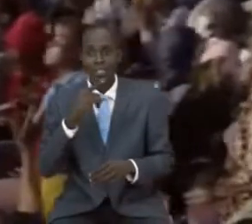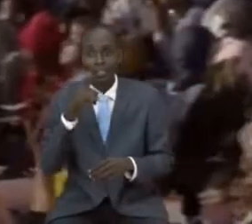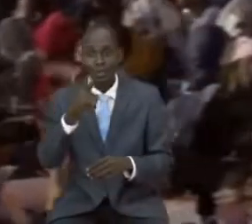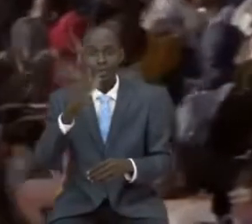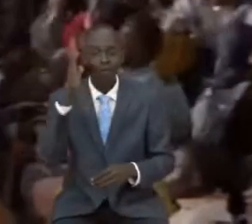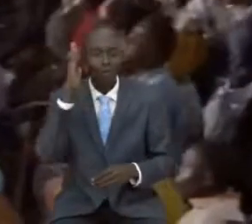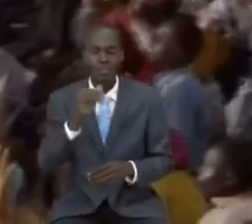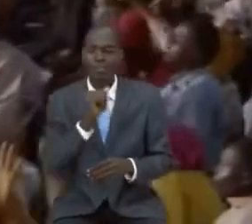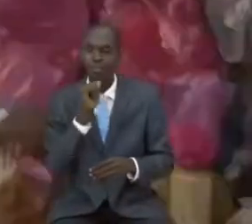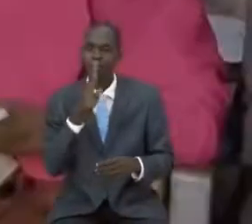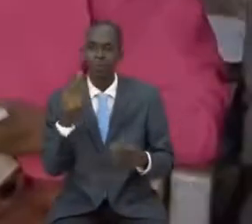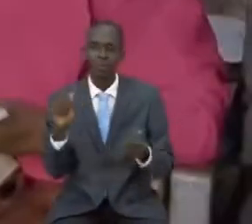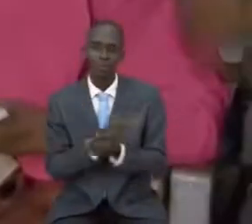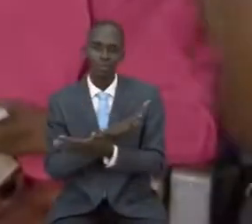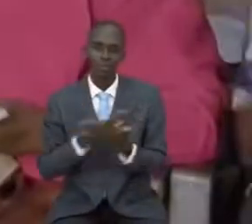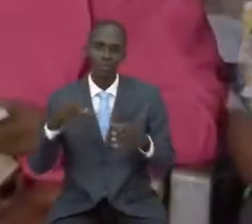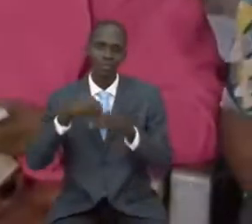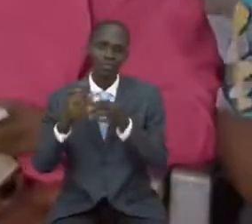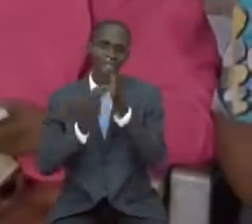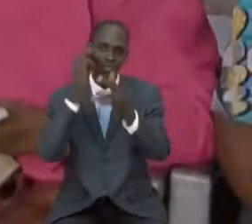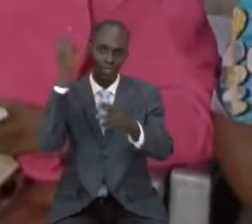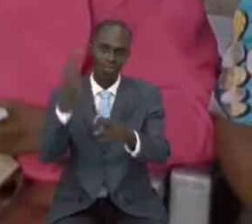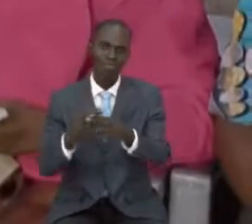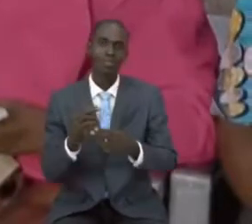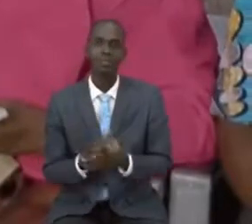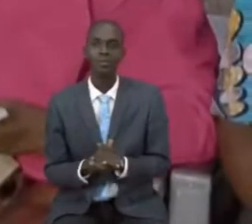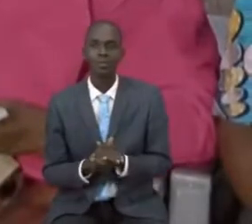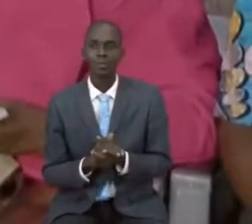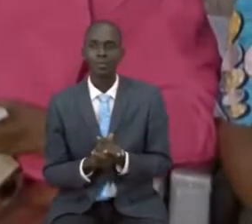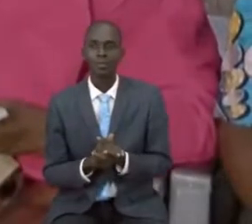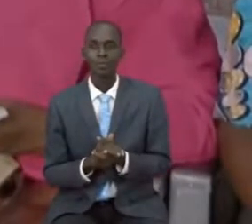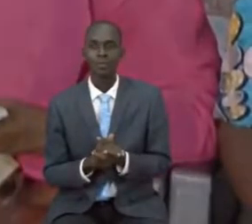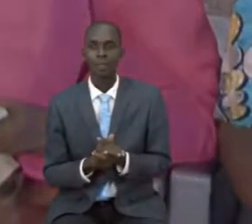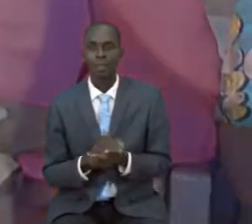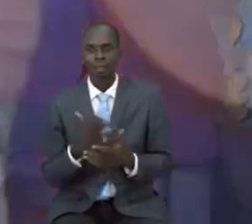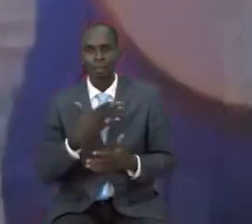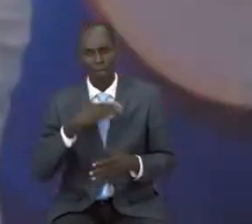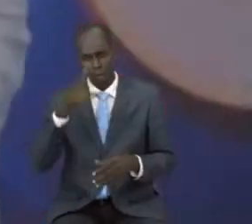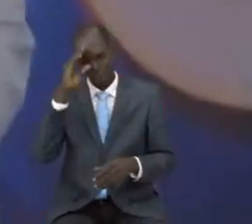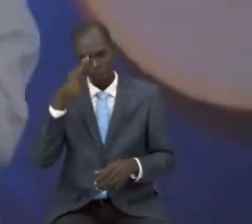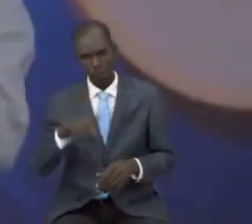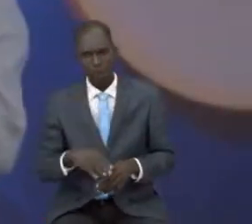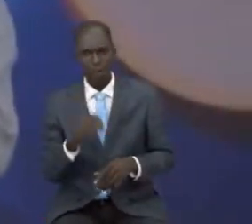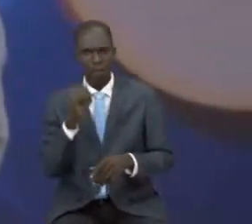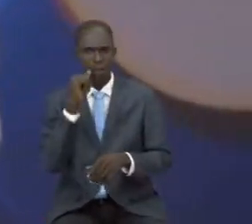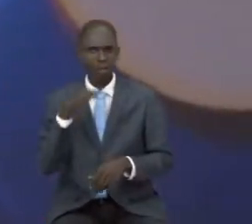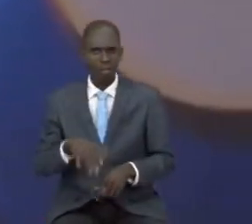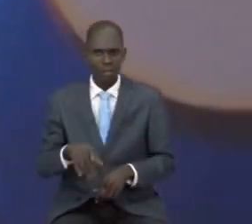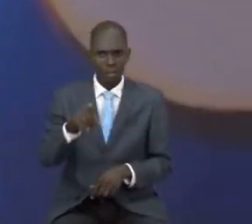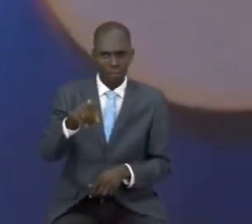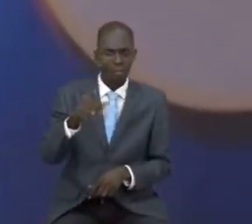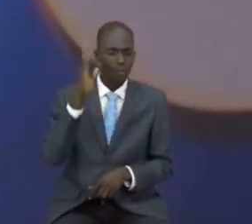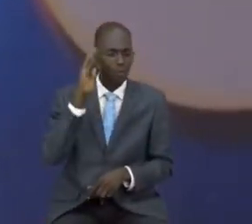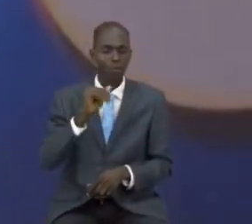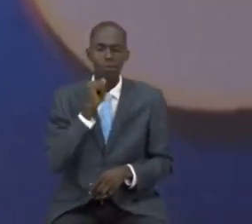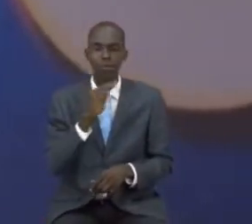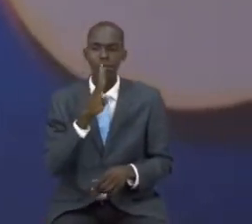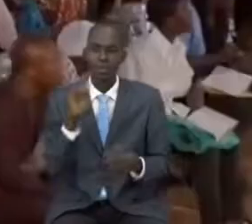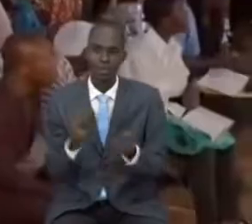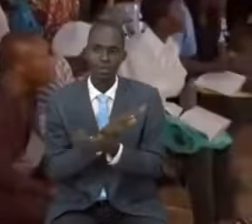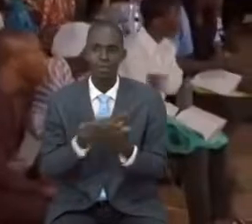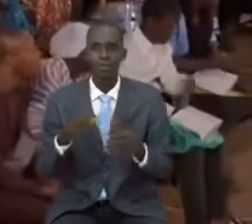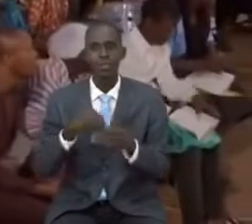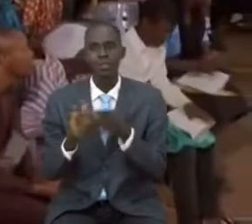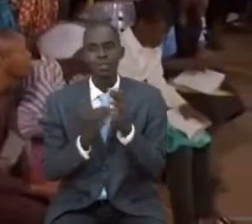not perish. My boy there, my girl there, you will not perish.